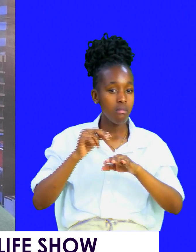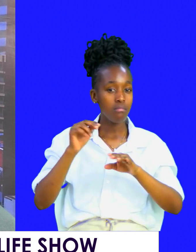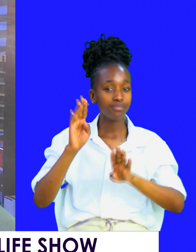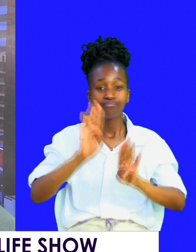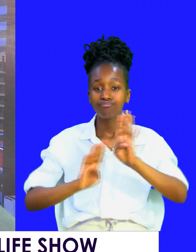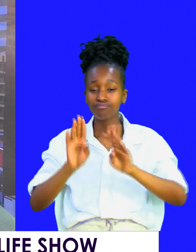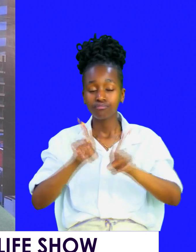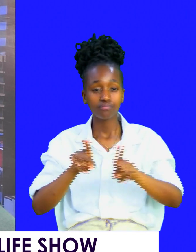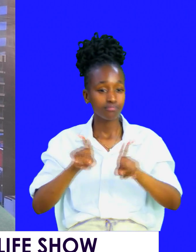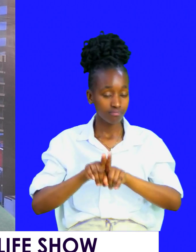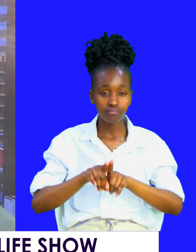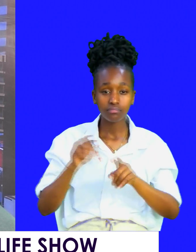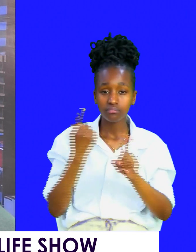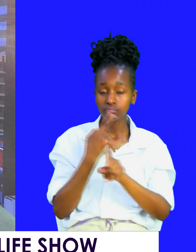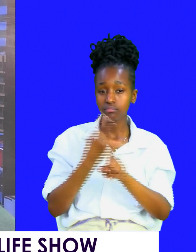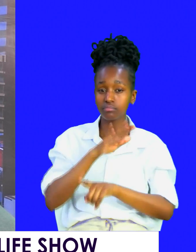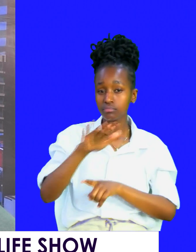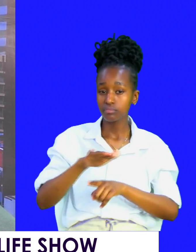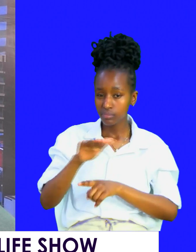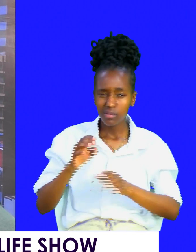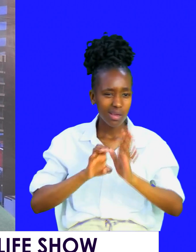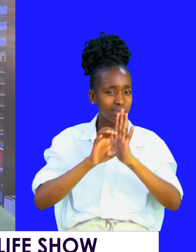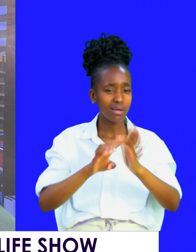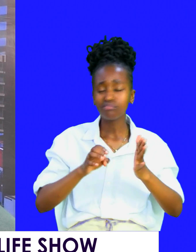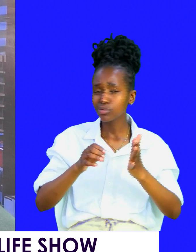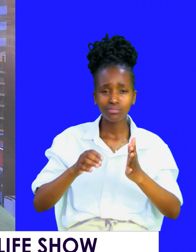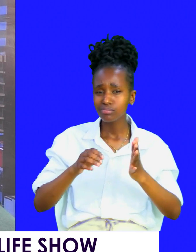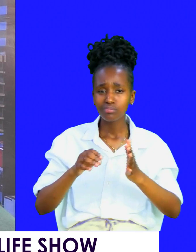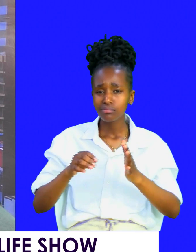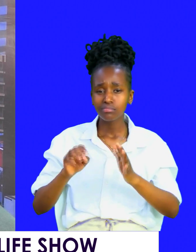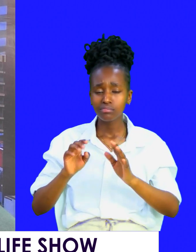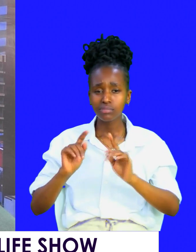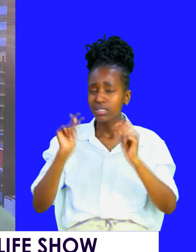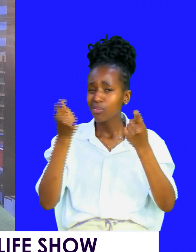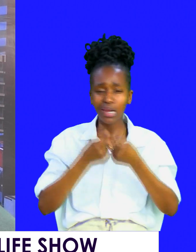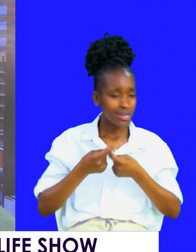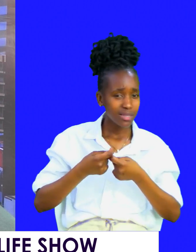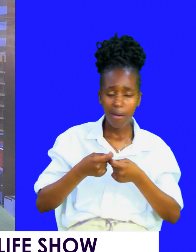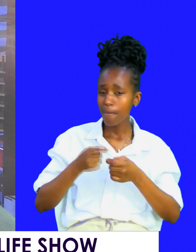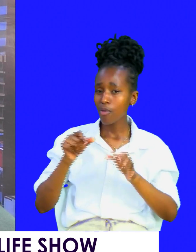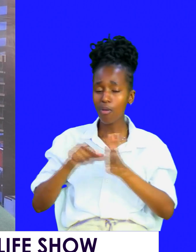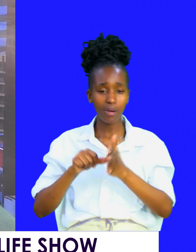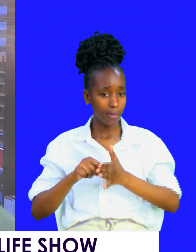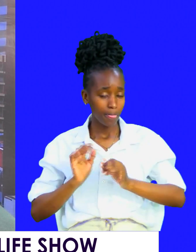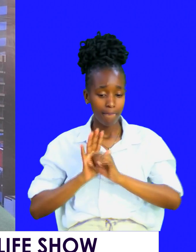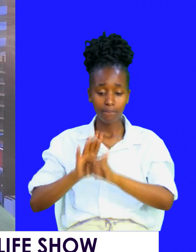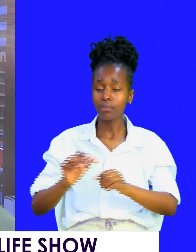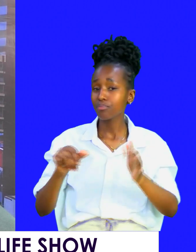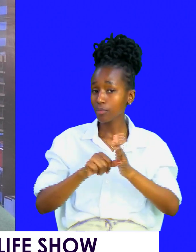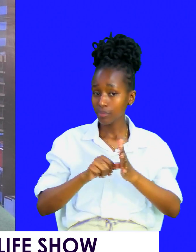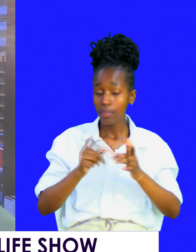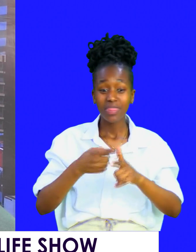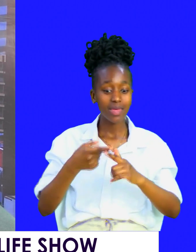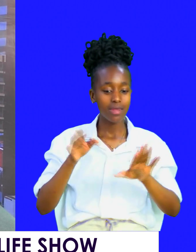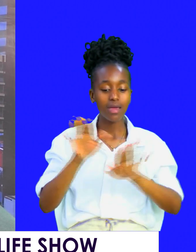even issues like marginalization and tribalism in the society, they all start in the thought life. That is why